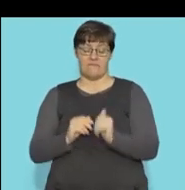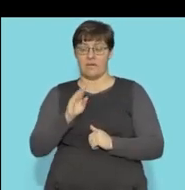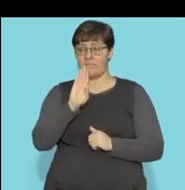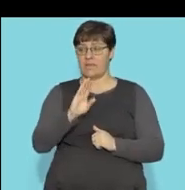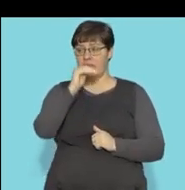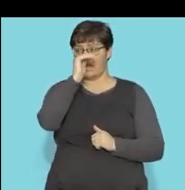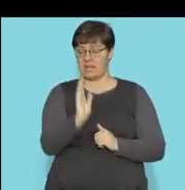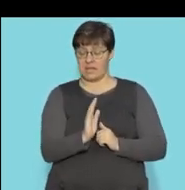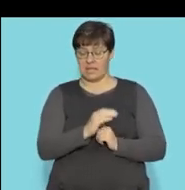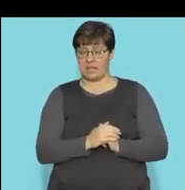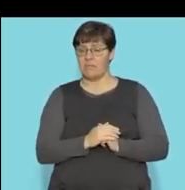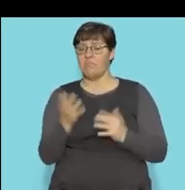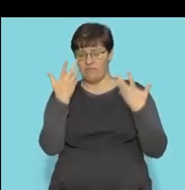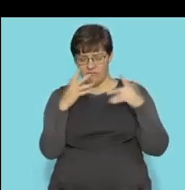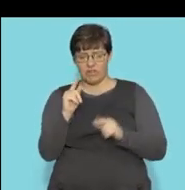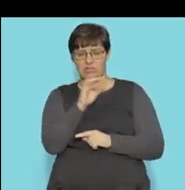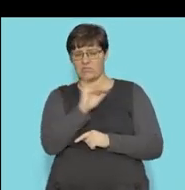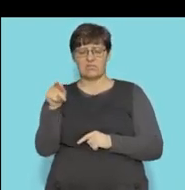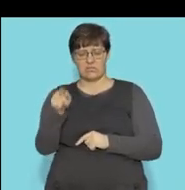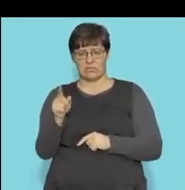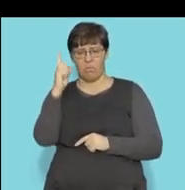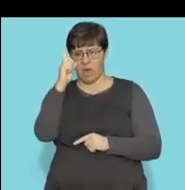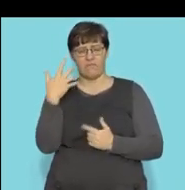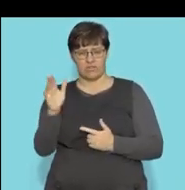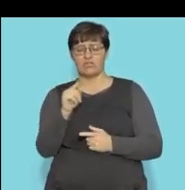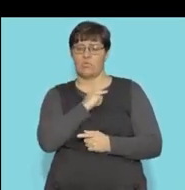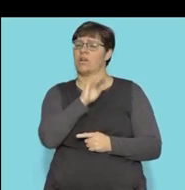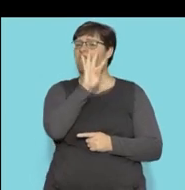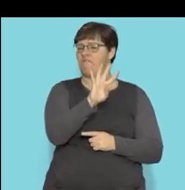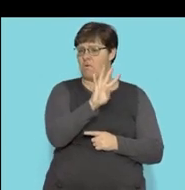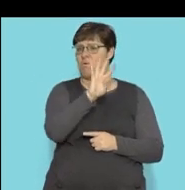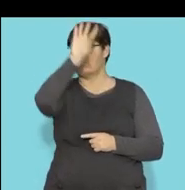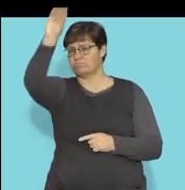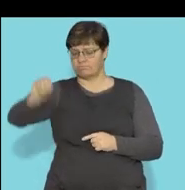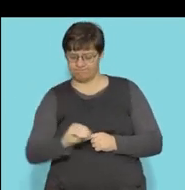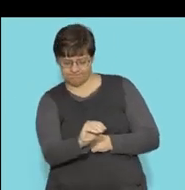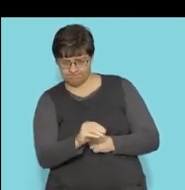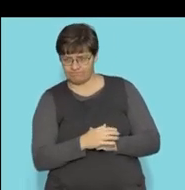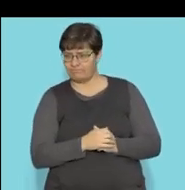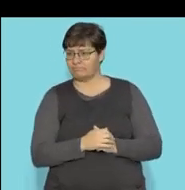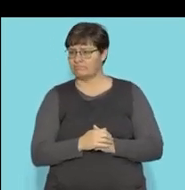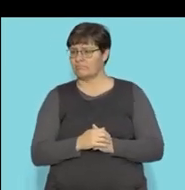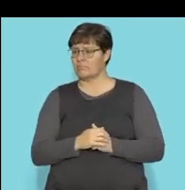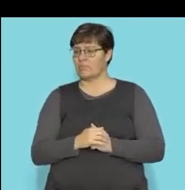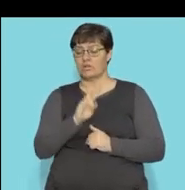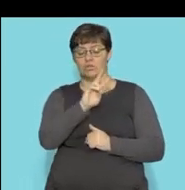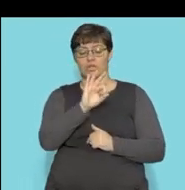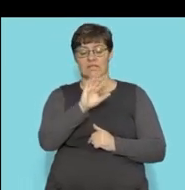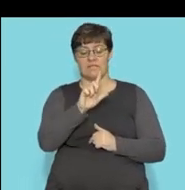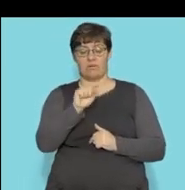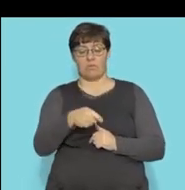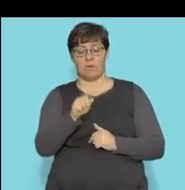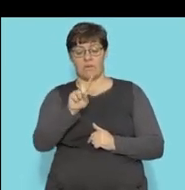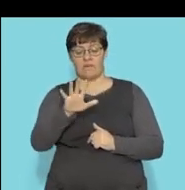areas of the triangles. So we worked out what the area of one of the triangles is, and we can steal that from the previous slide. So